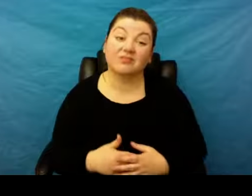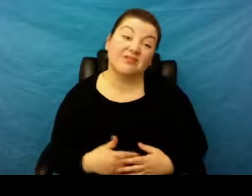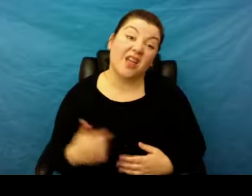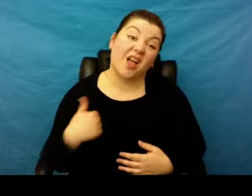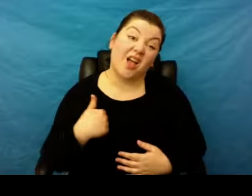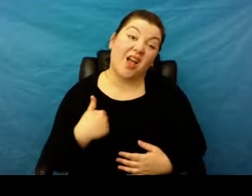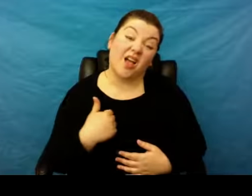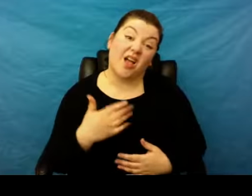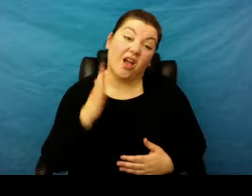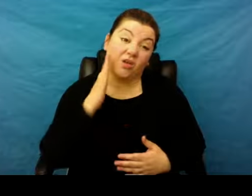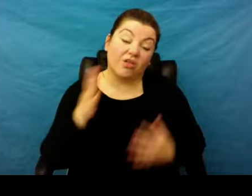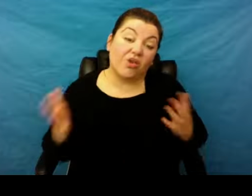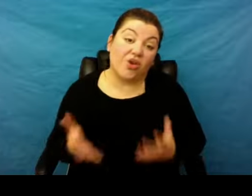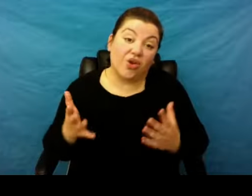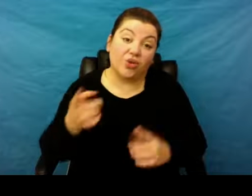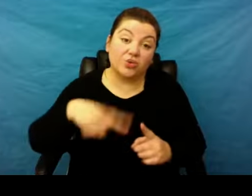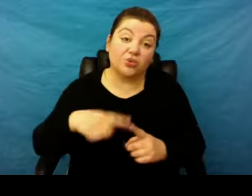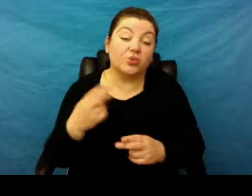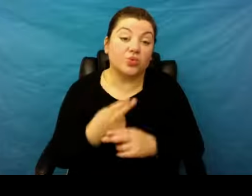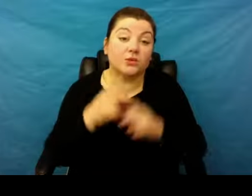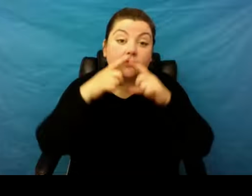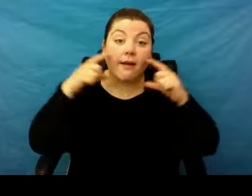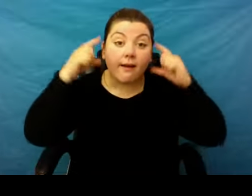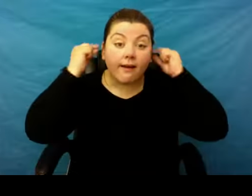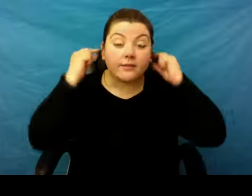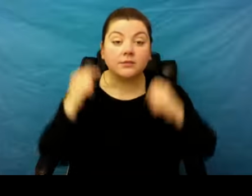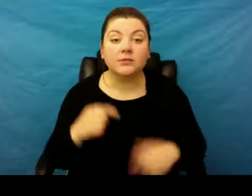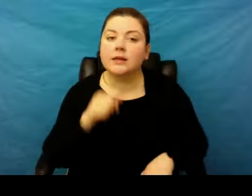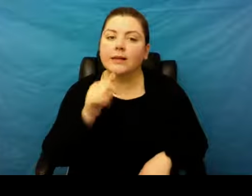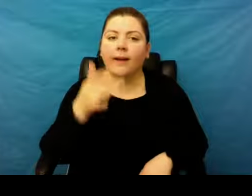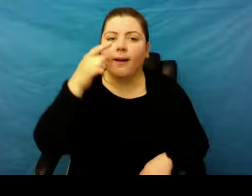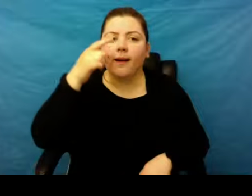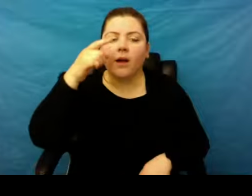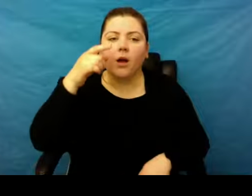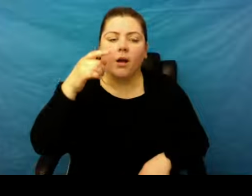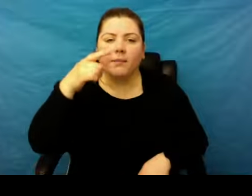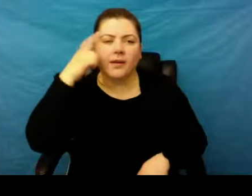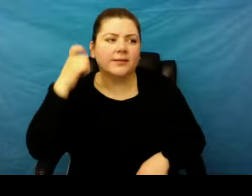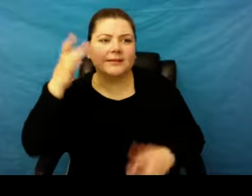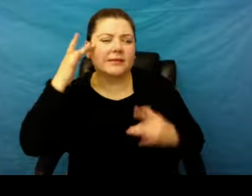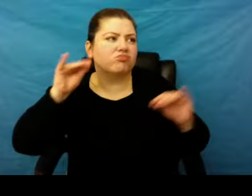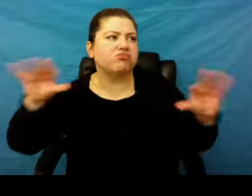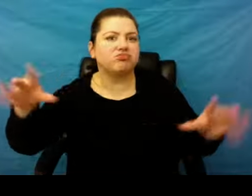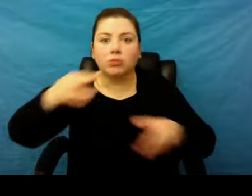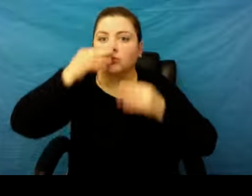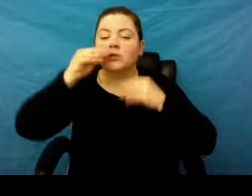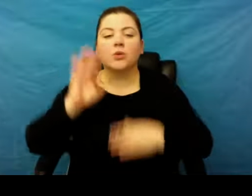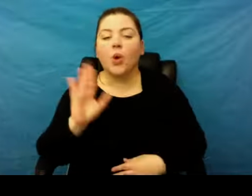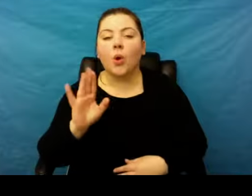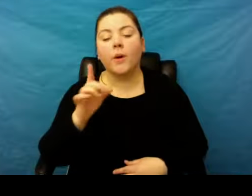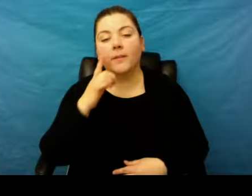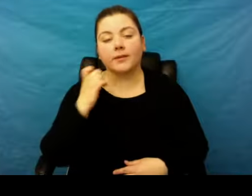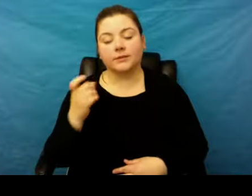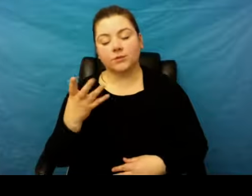getting the COVID from people when you're outside. It's because as a society over the next couple of months, we need to train ourselves to not touch our